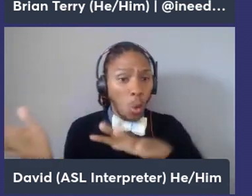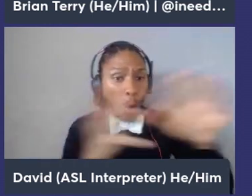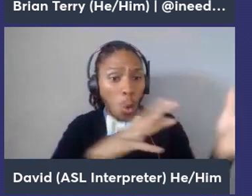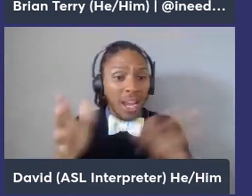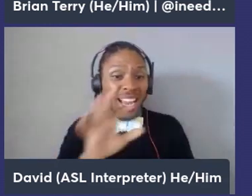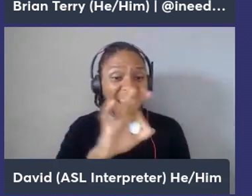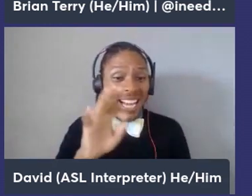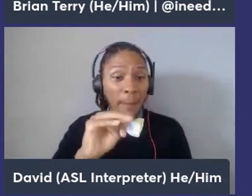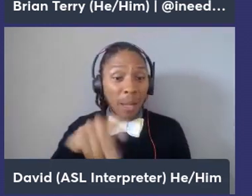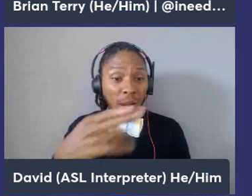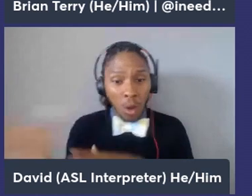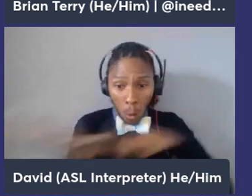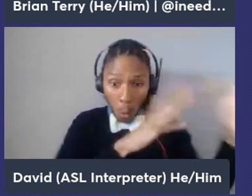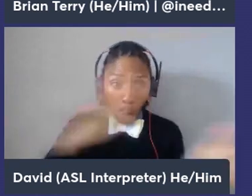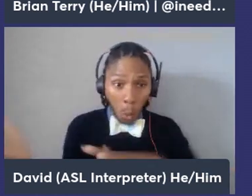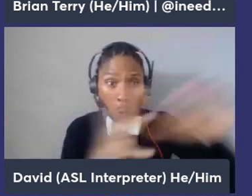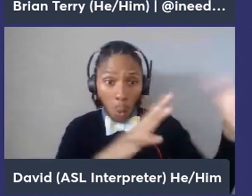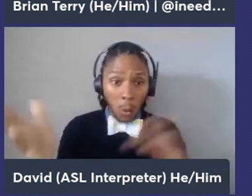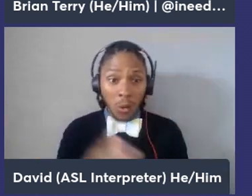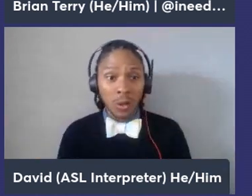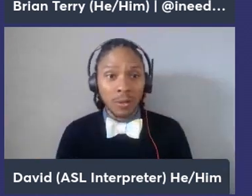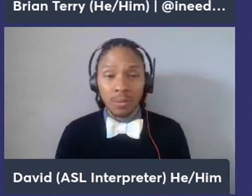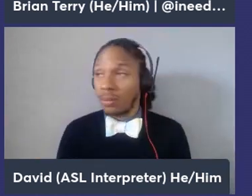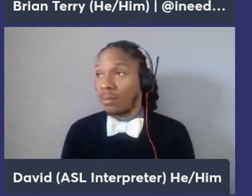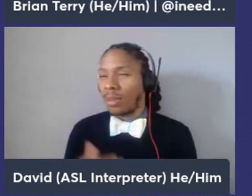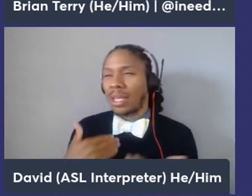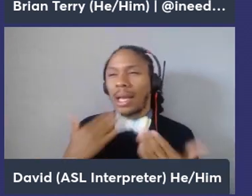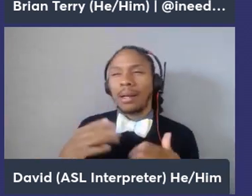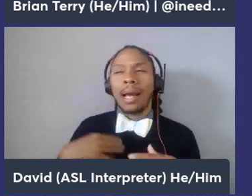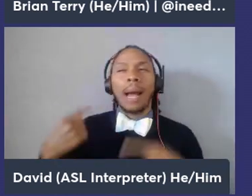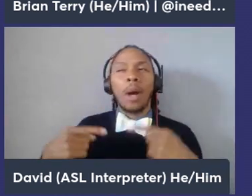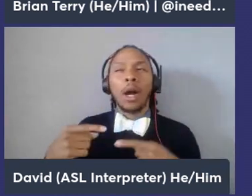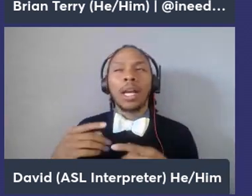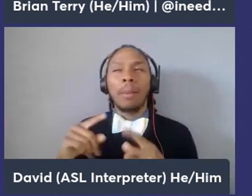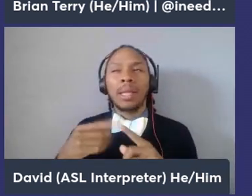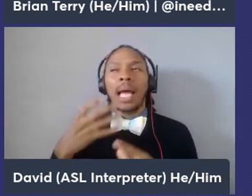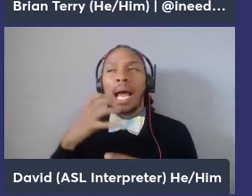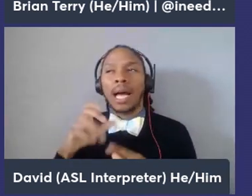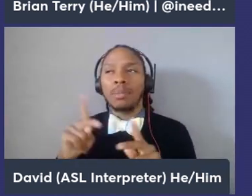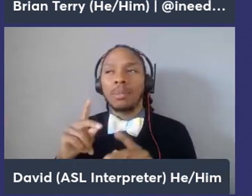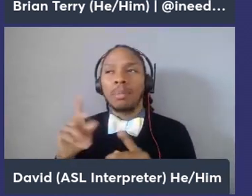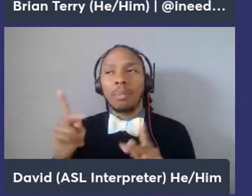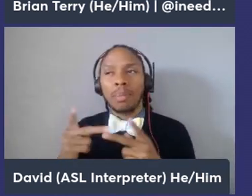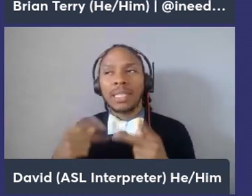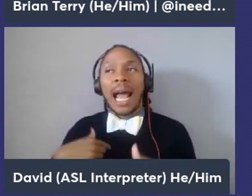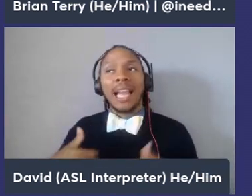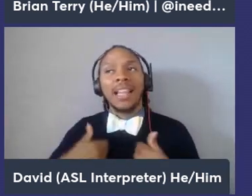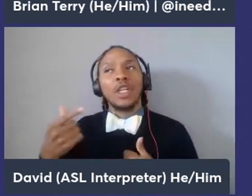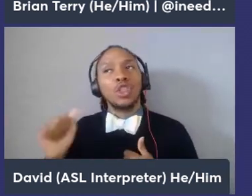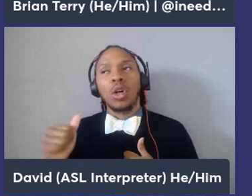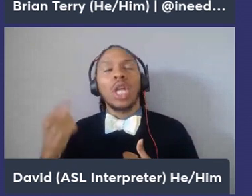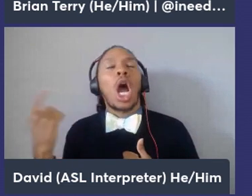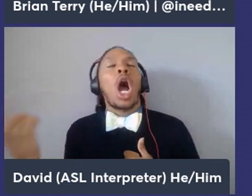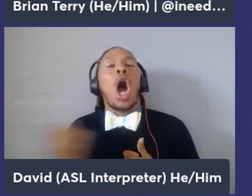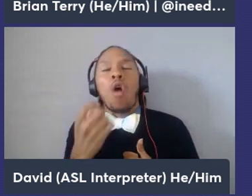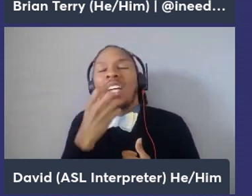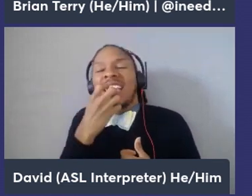So I don't know. I would argue about the hottest places. I mean, I live in Georgia and it's hot all the time.